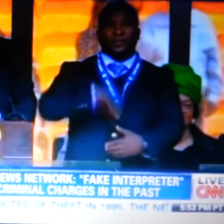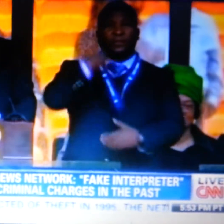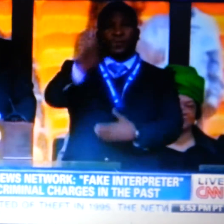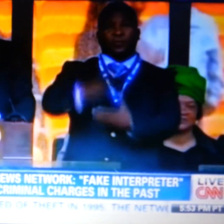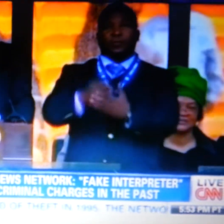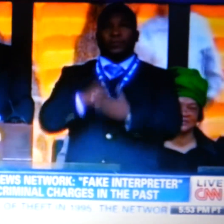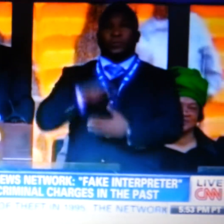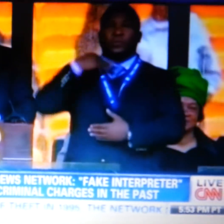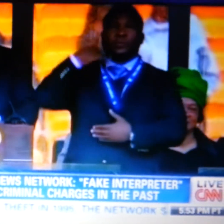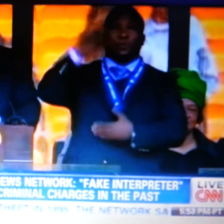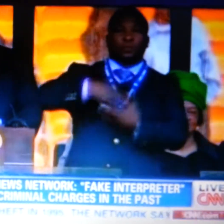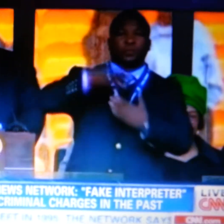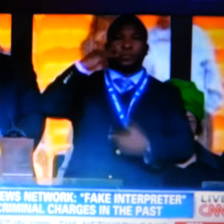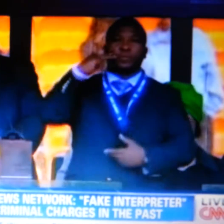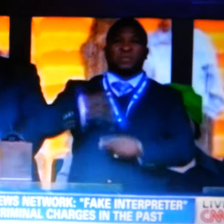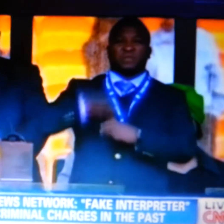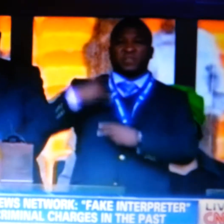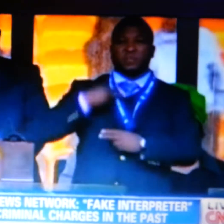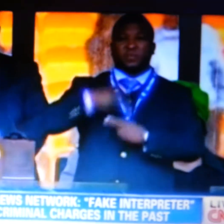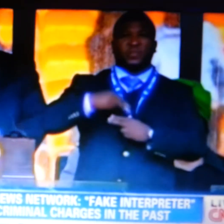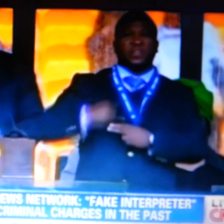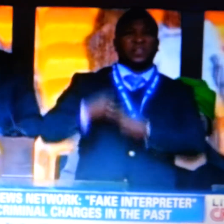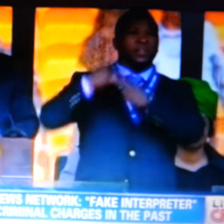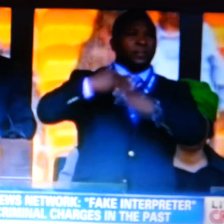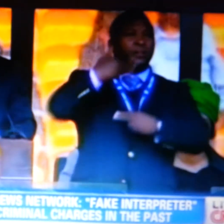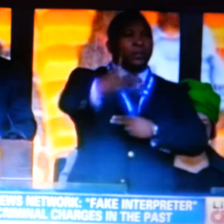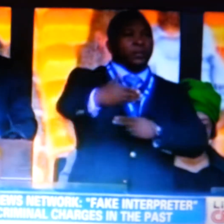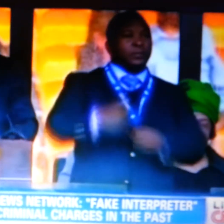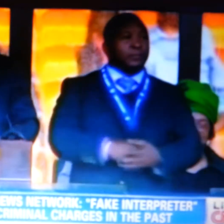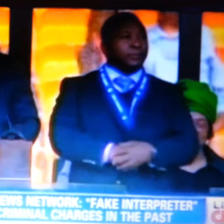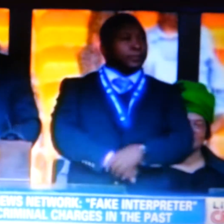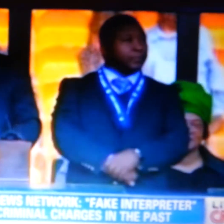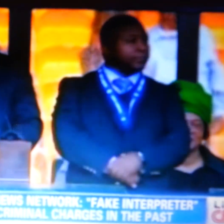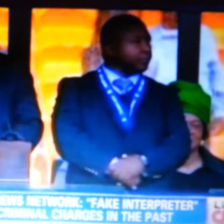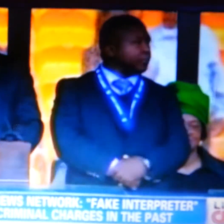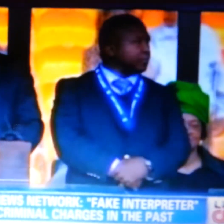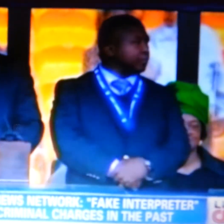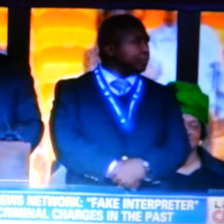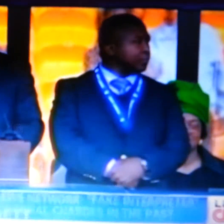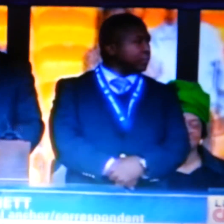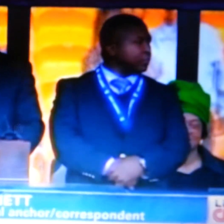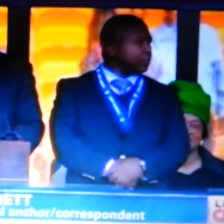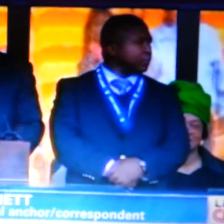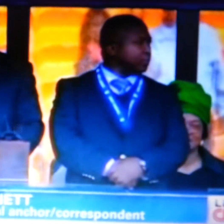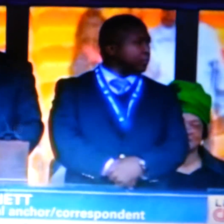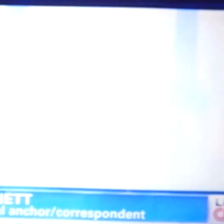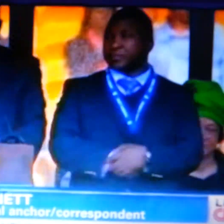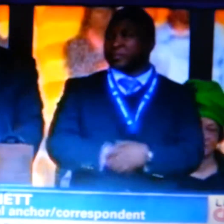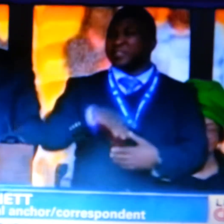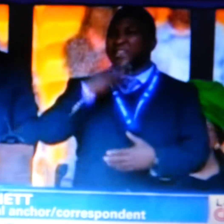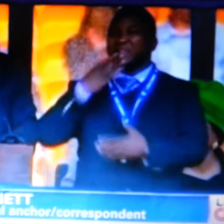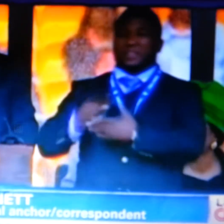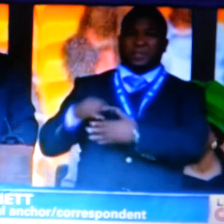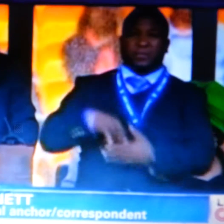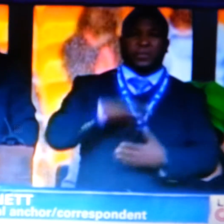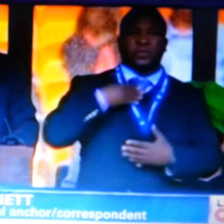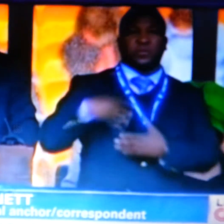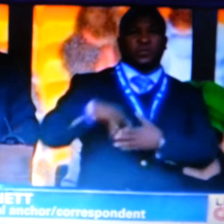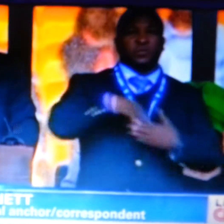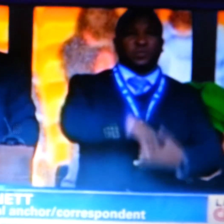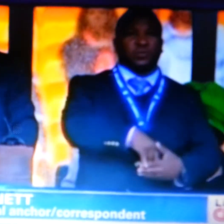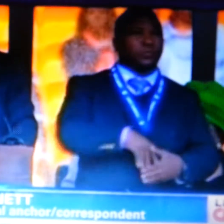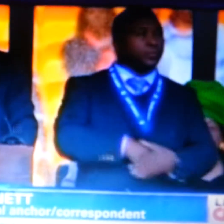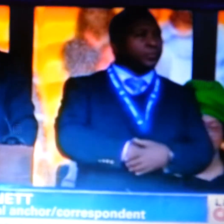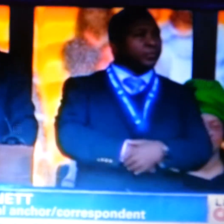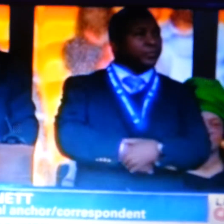murder and rape. It shows that he was found not guilty. He was found guilty of theft back in 1996. Three other charges, though, were withdrawn.